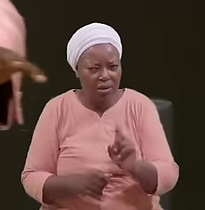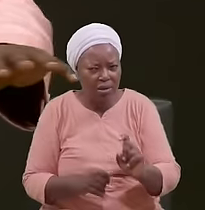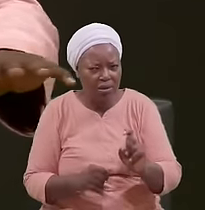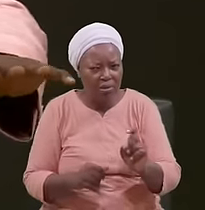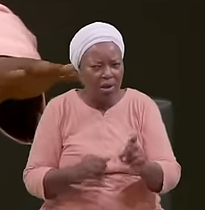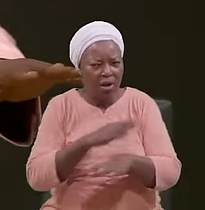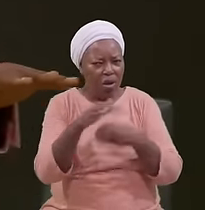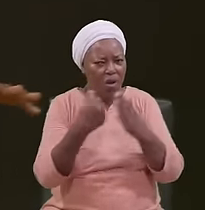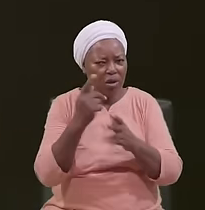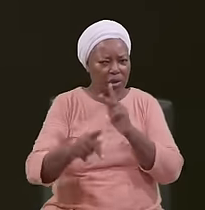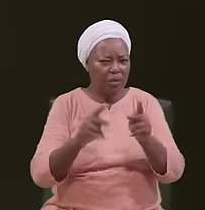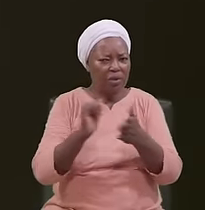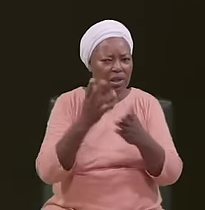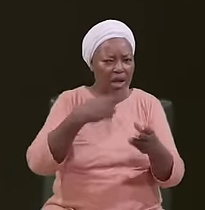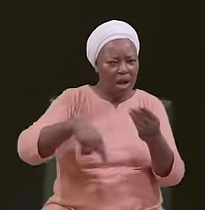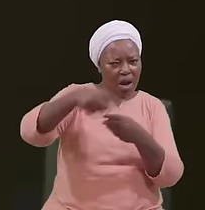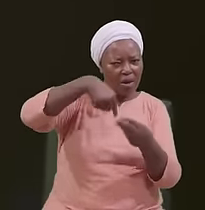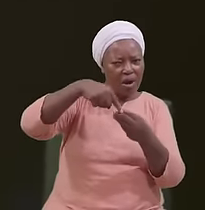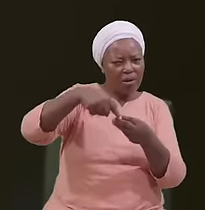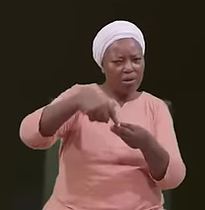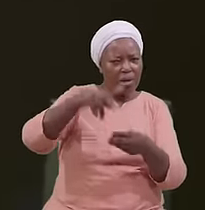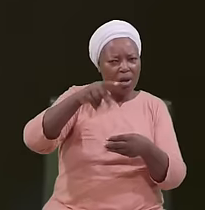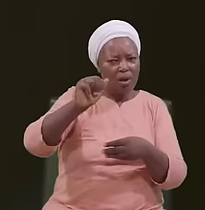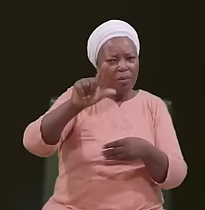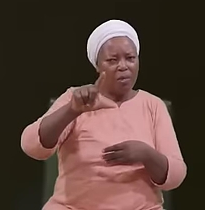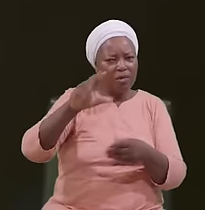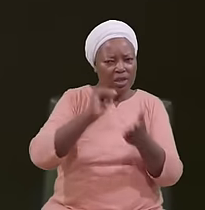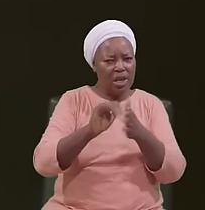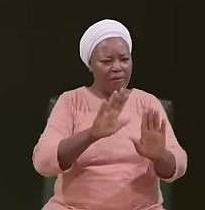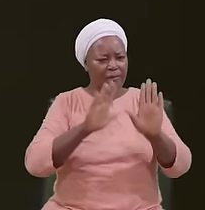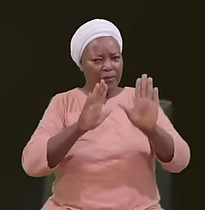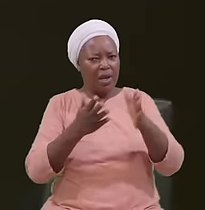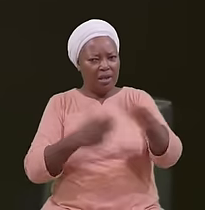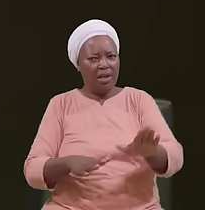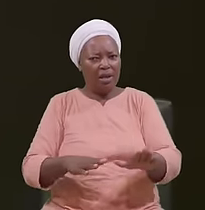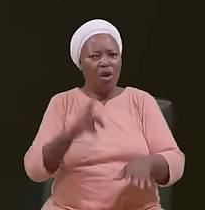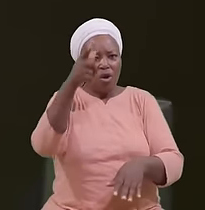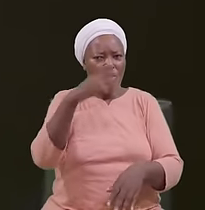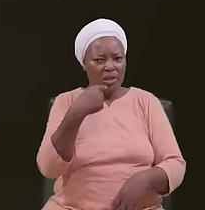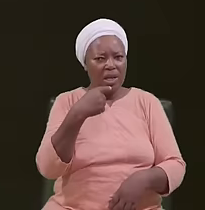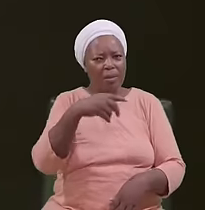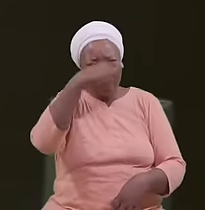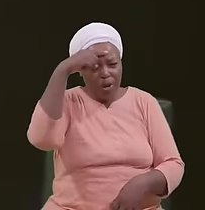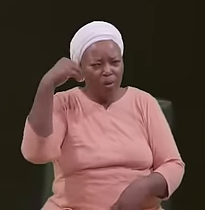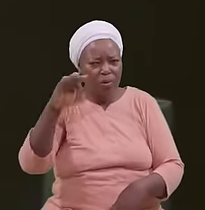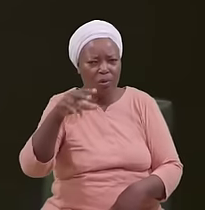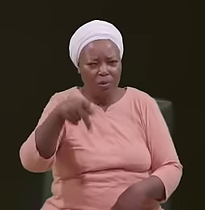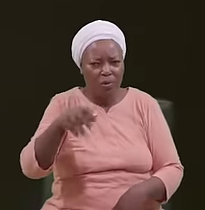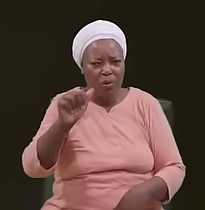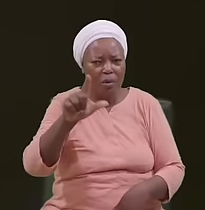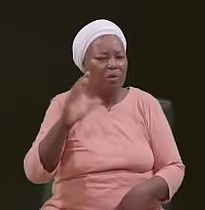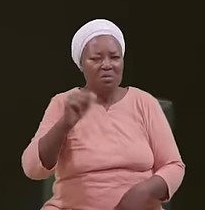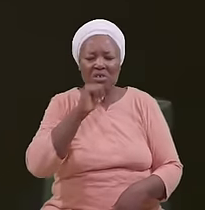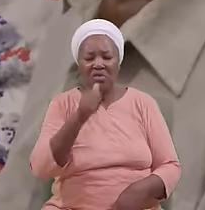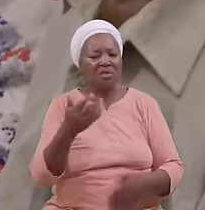the people around Paul that feared death, God said, because of Paul, they will